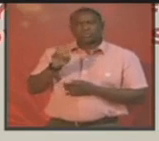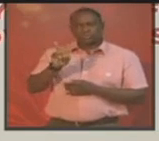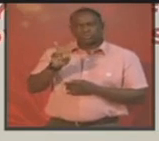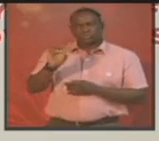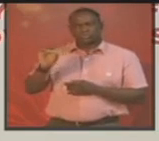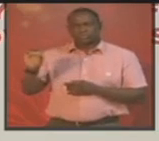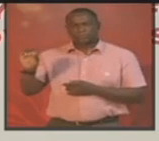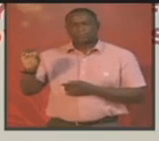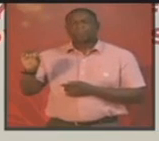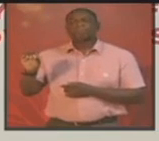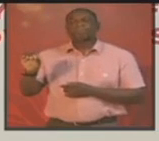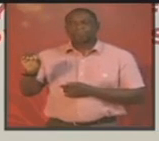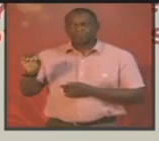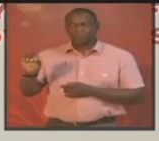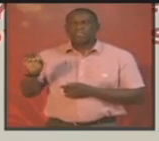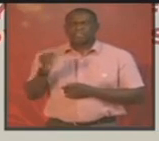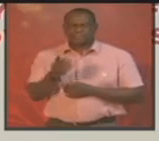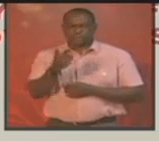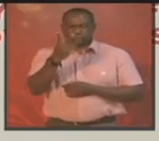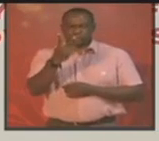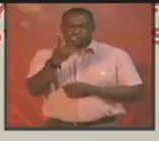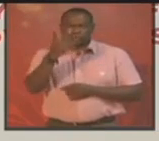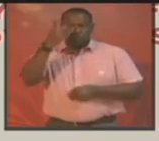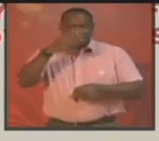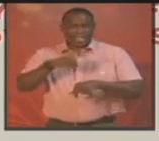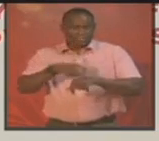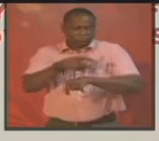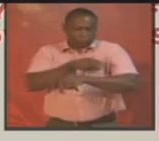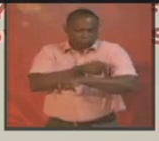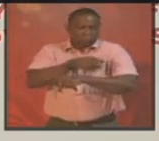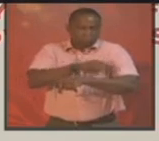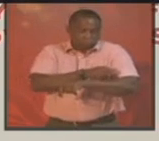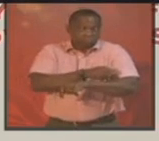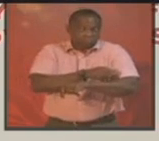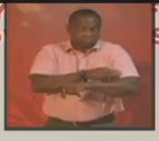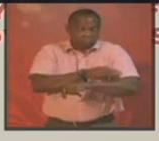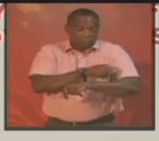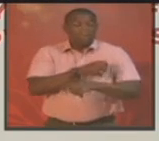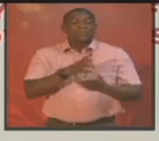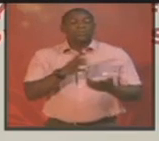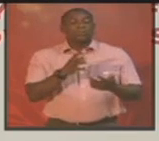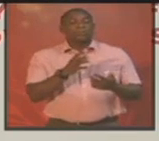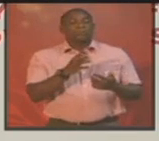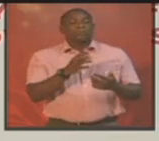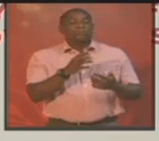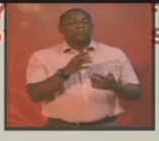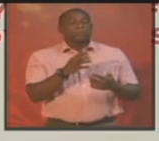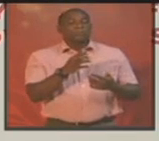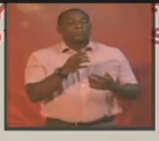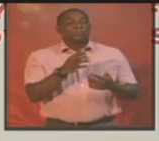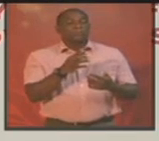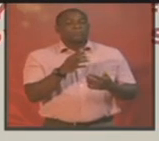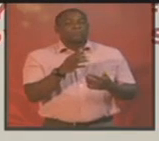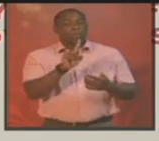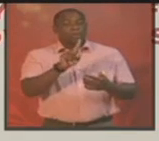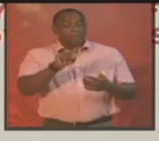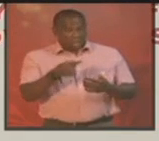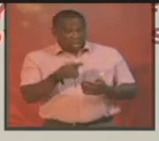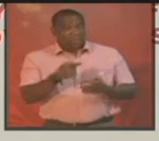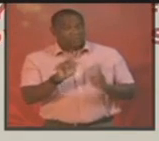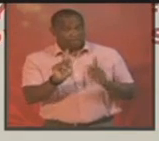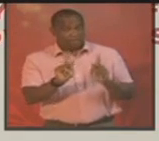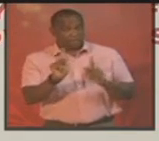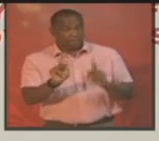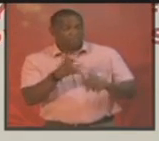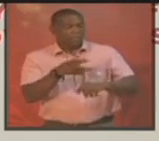So therefore, in the first instance, we could only vaccinate 1,000 persons. To date, across the